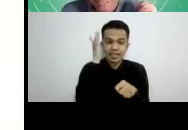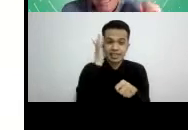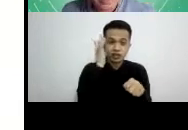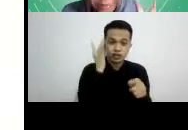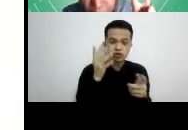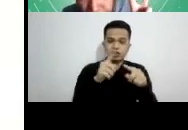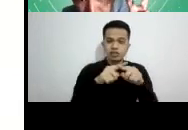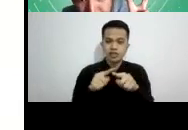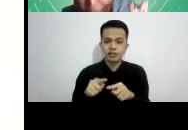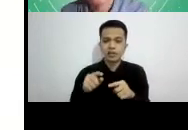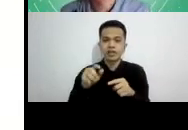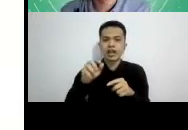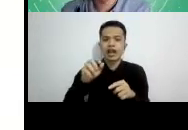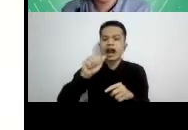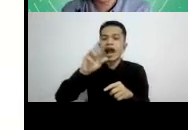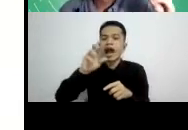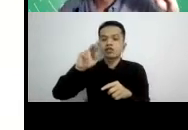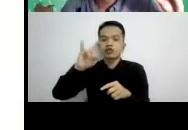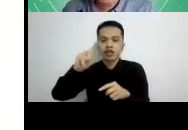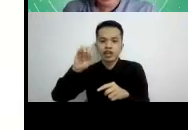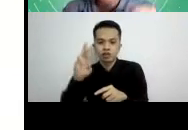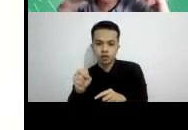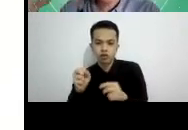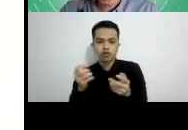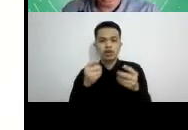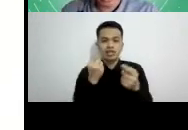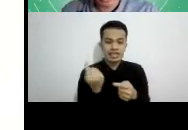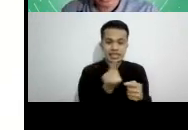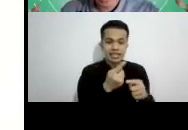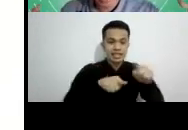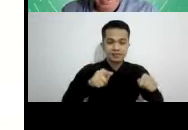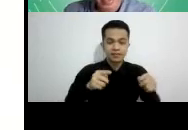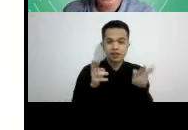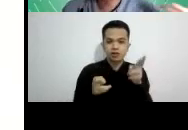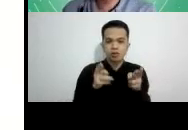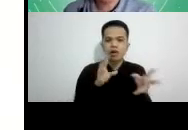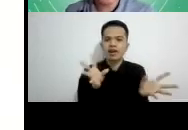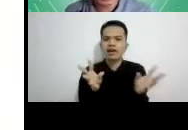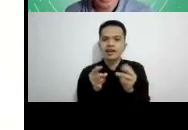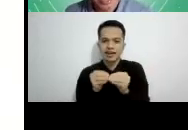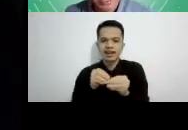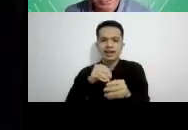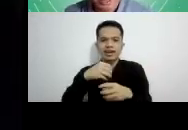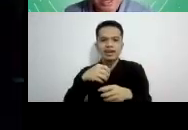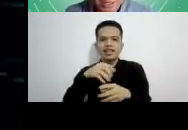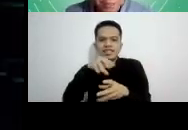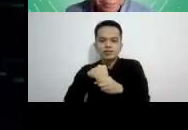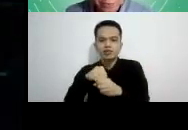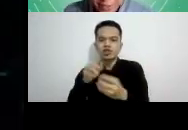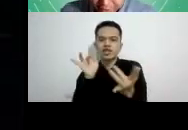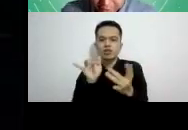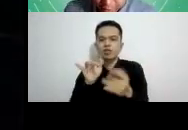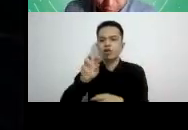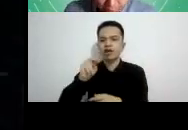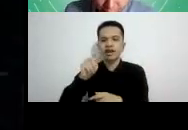actuators, individual robots, so to speak, make up this network. And that's what creates this smart city.